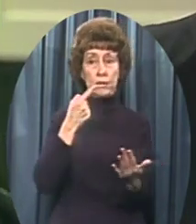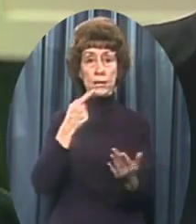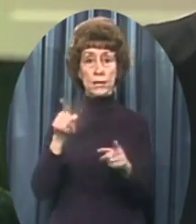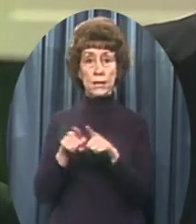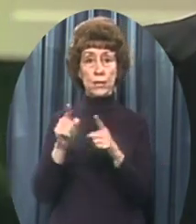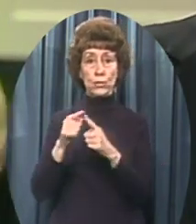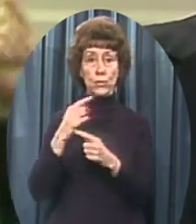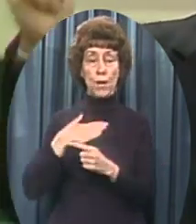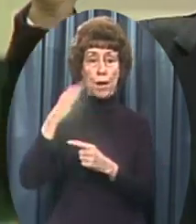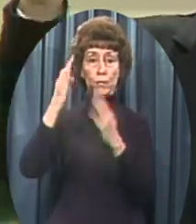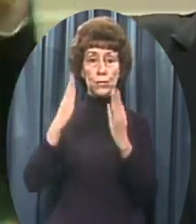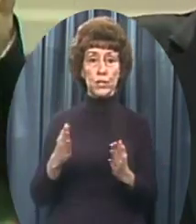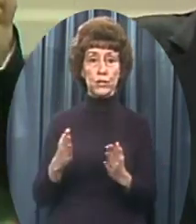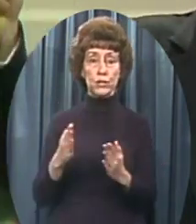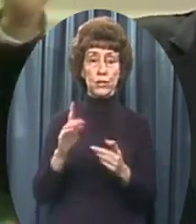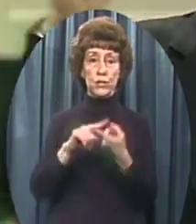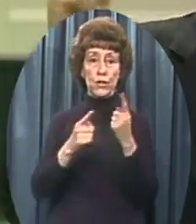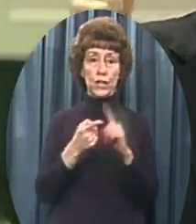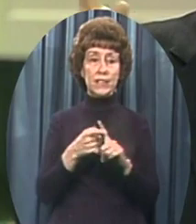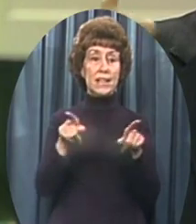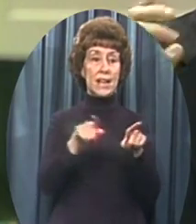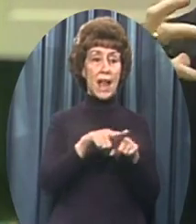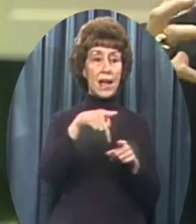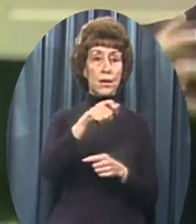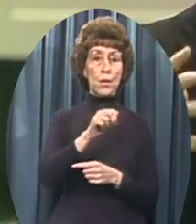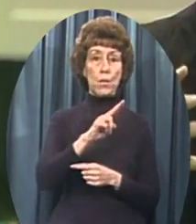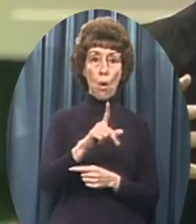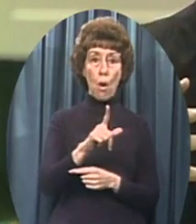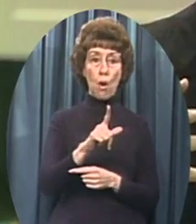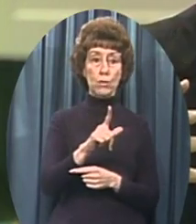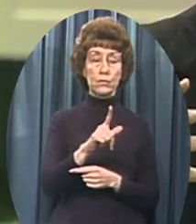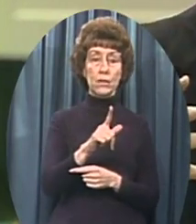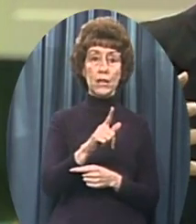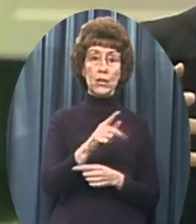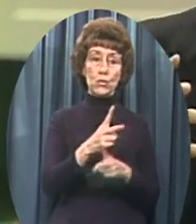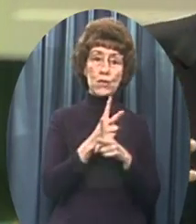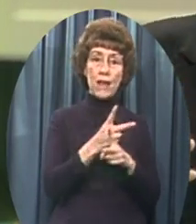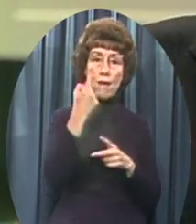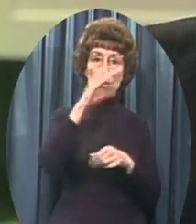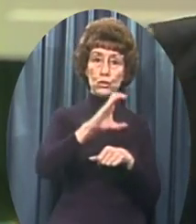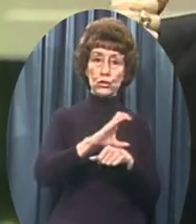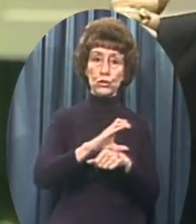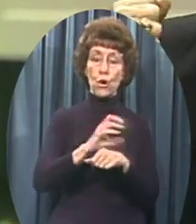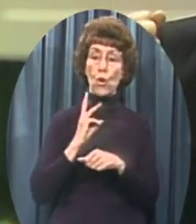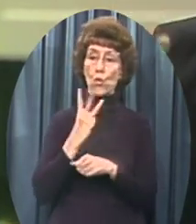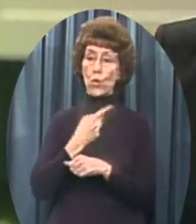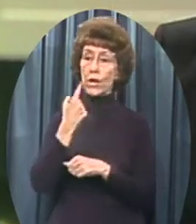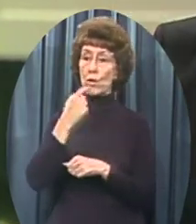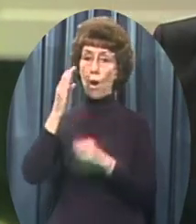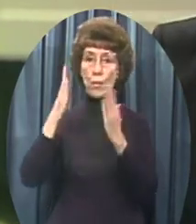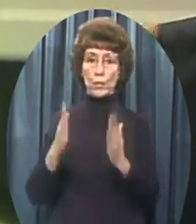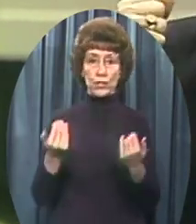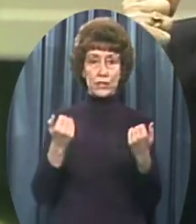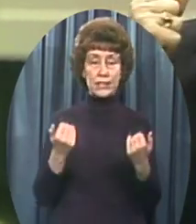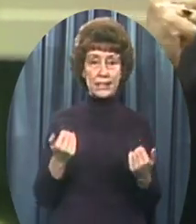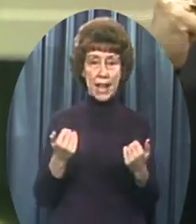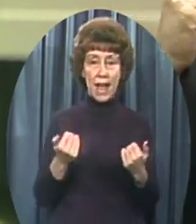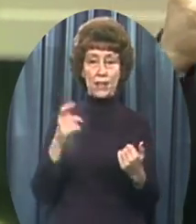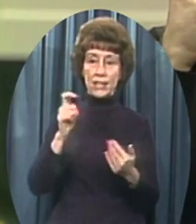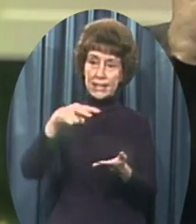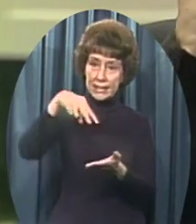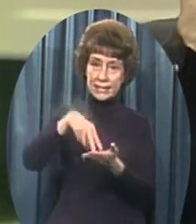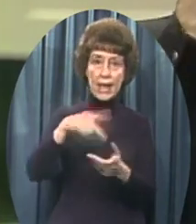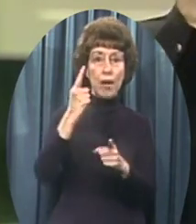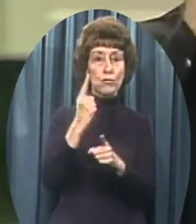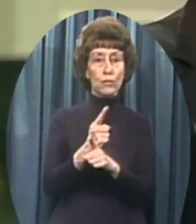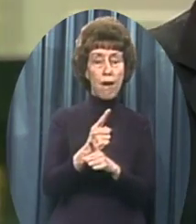Paul, the oversight of the churches, let us as pastors stand up for that which is right and under God, no